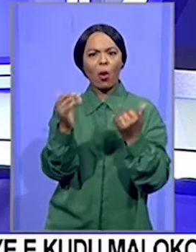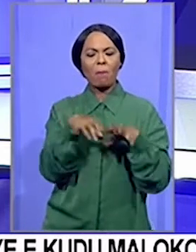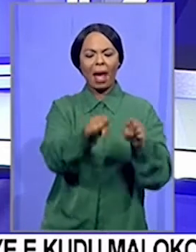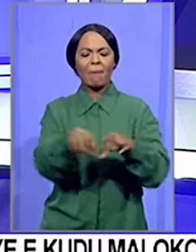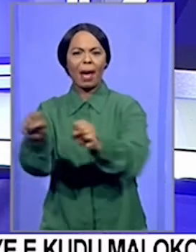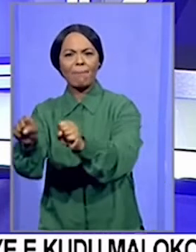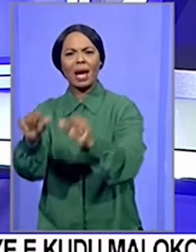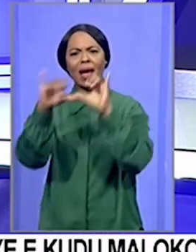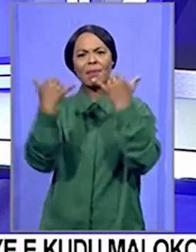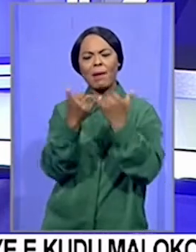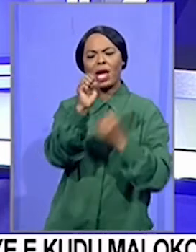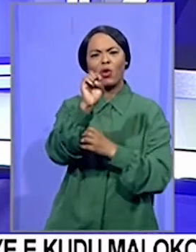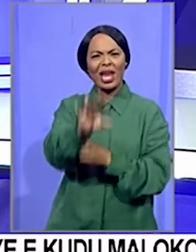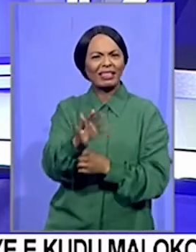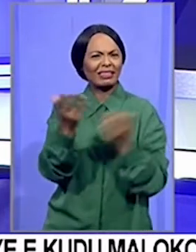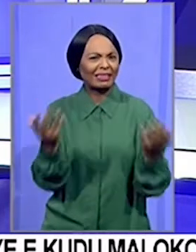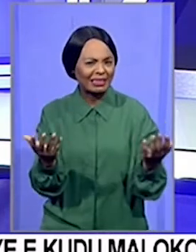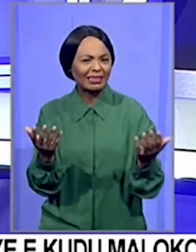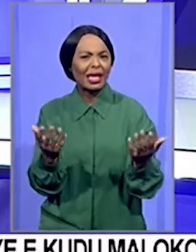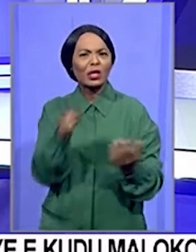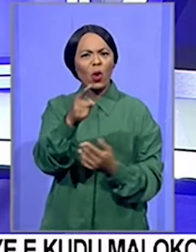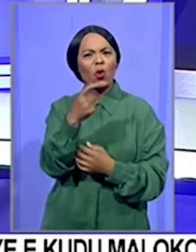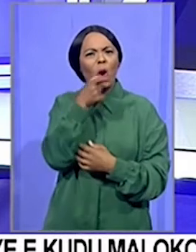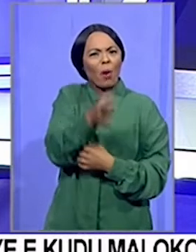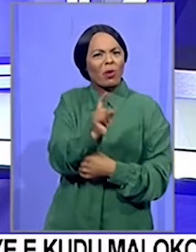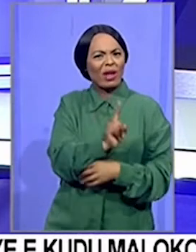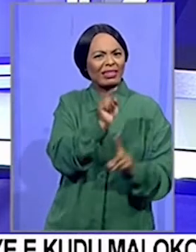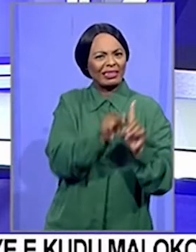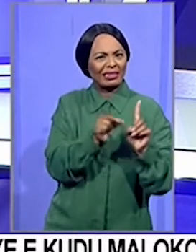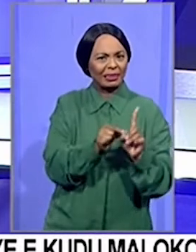naga ye gore ba ikgole. Le reng ka seo ka boripana?